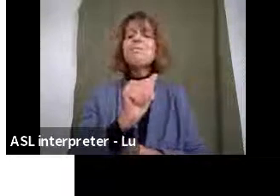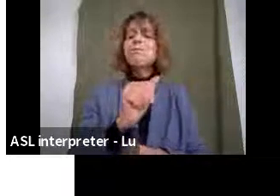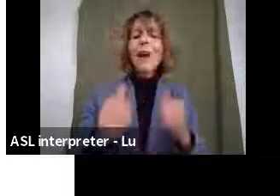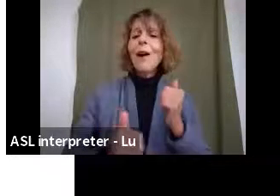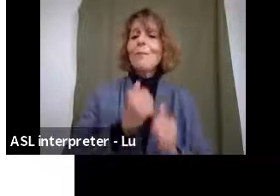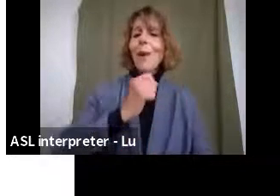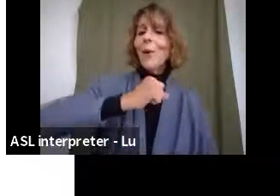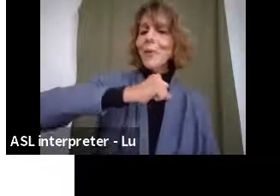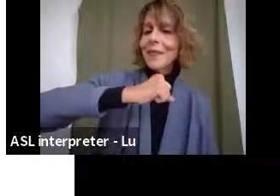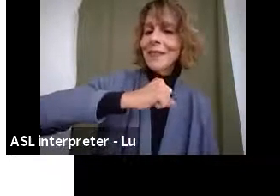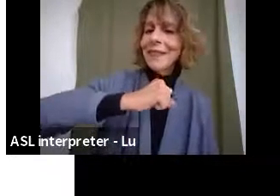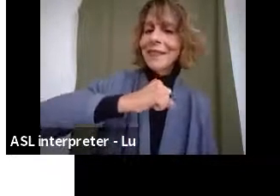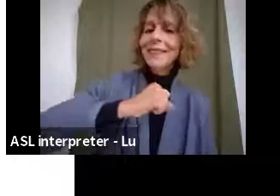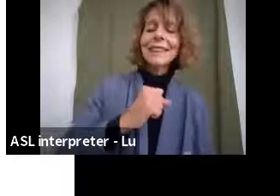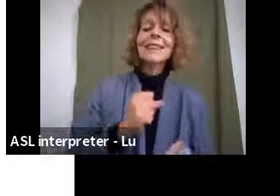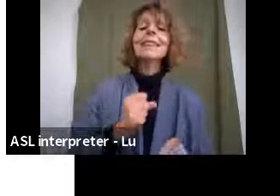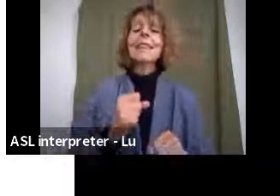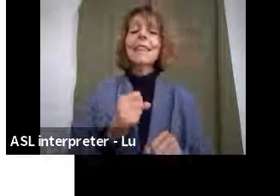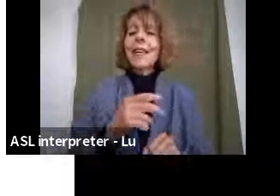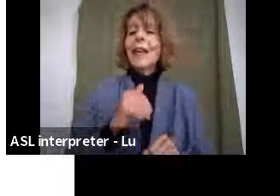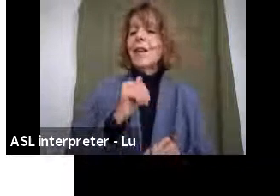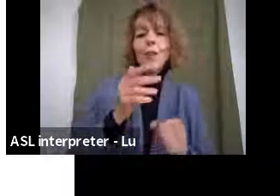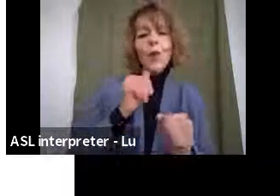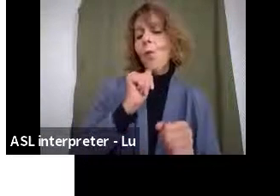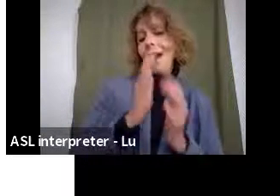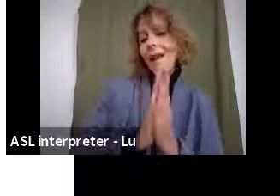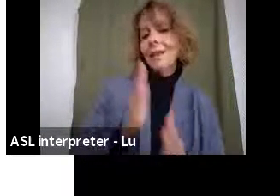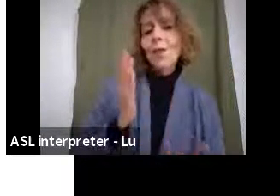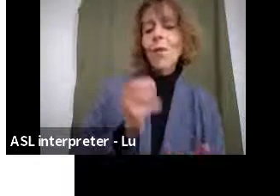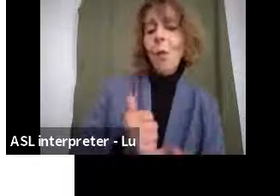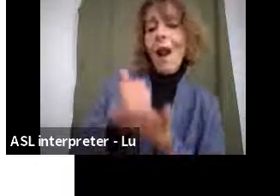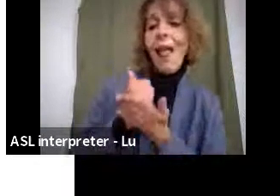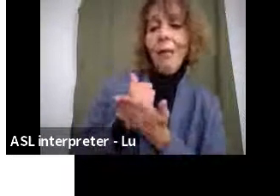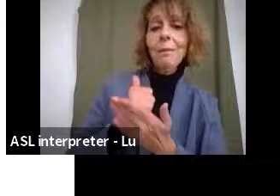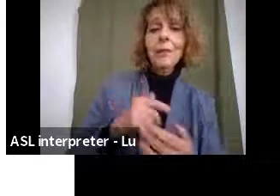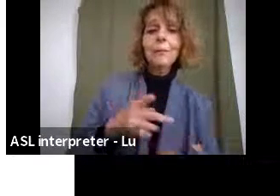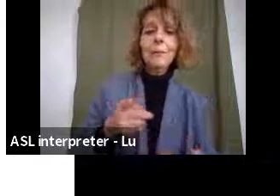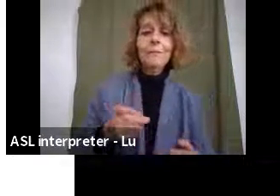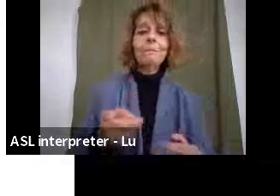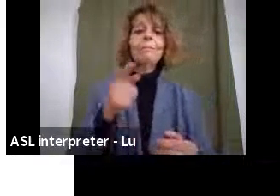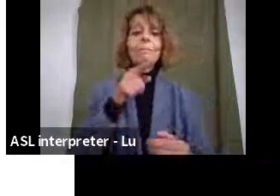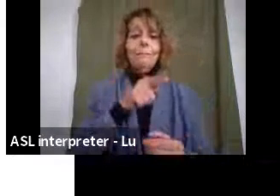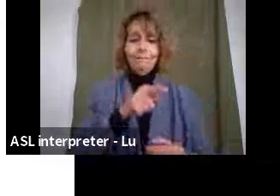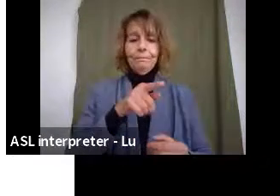There are many, many different types of mobility disabilities, and that will affect